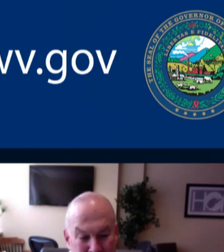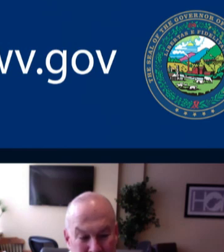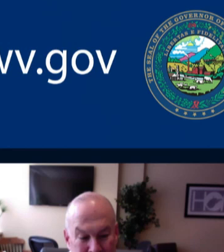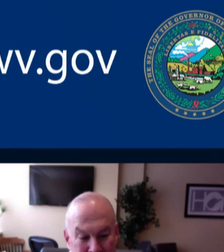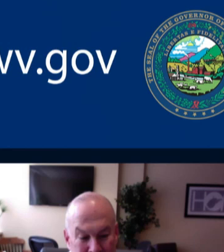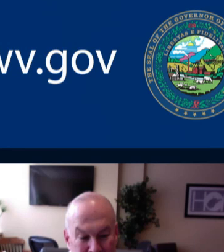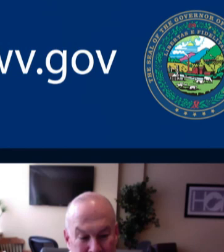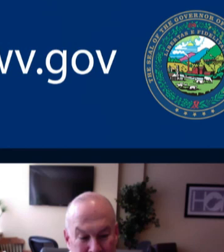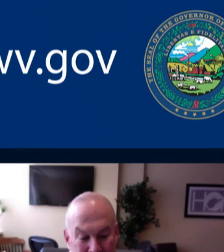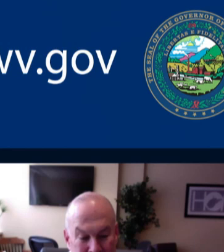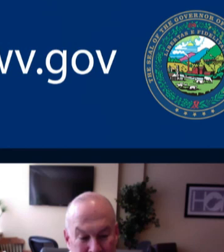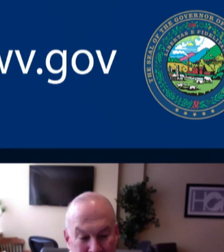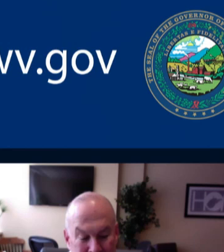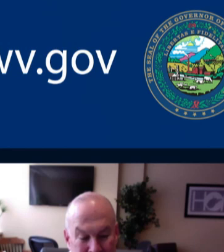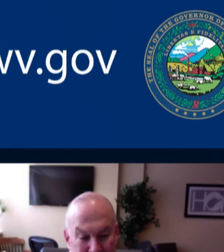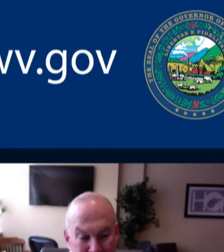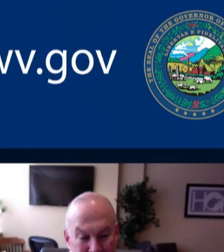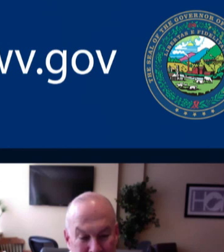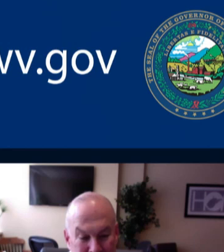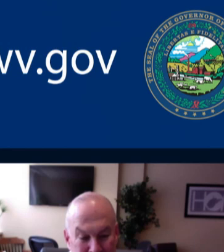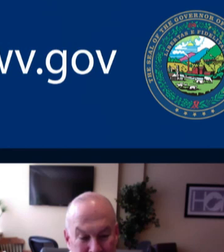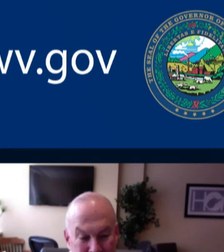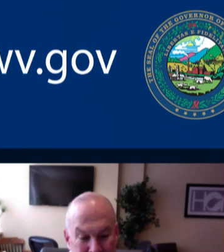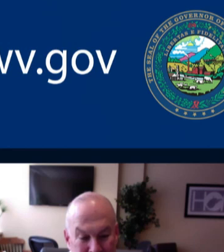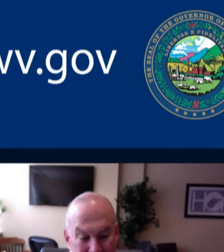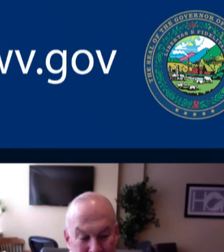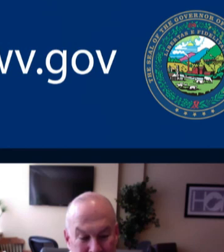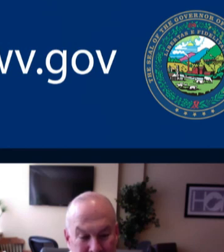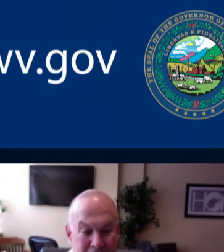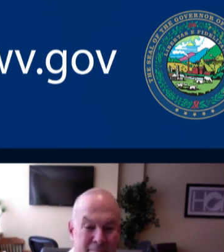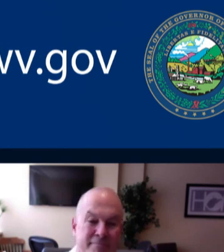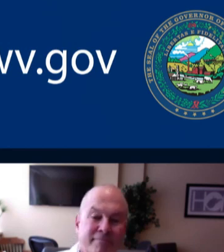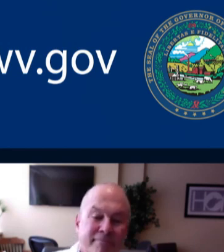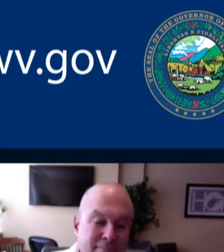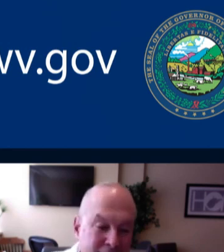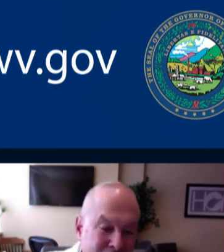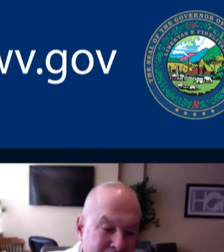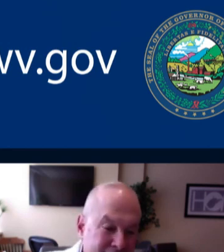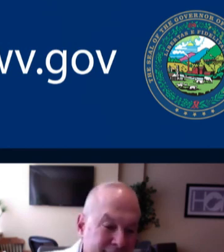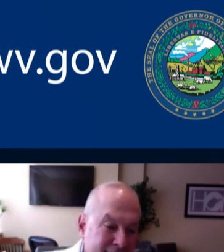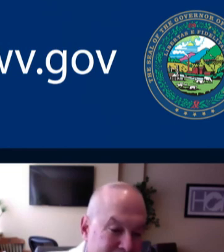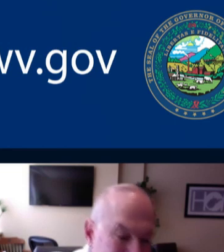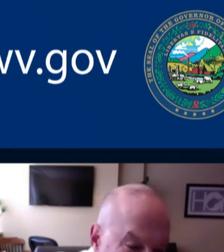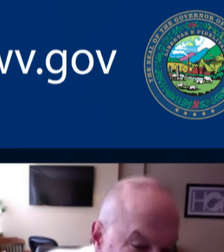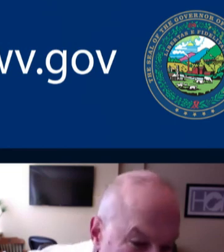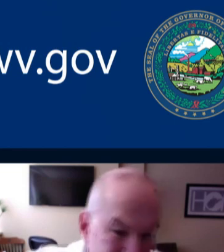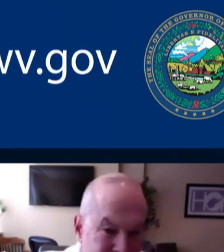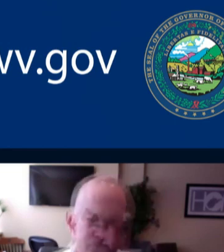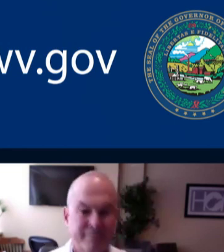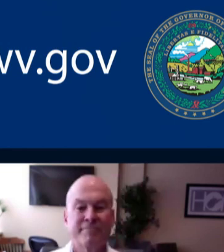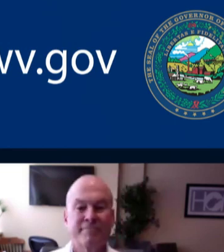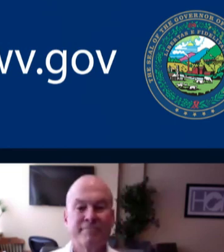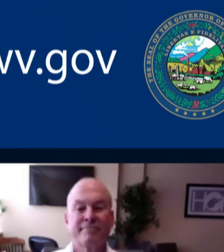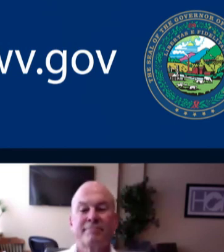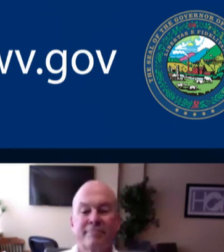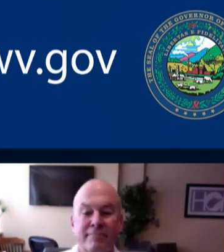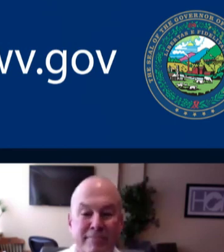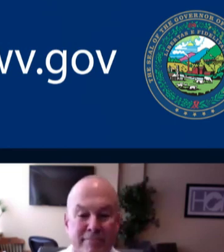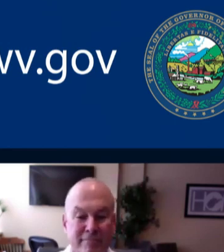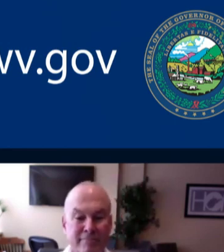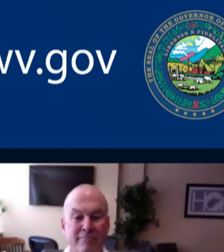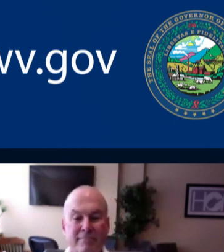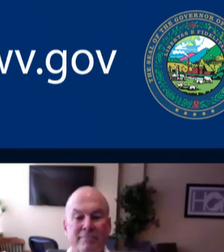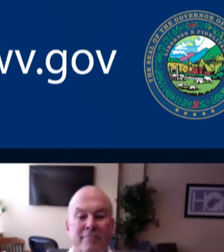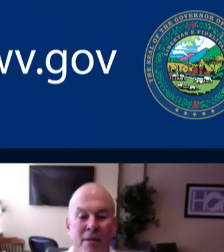you making it on political considerations or the feedback? Because I understand you're paying attention to the feedback, but if it's a